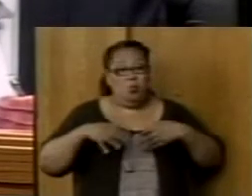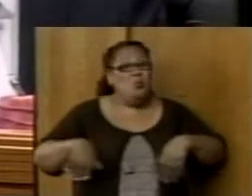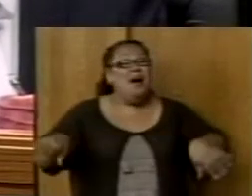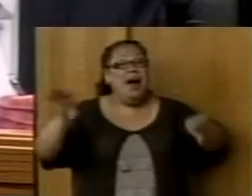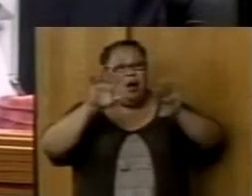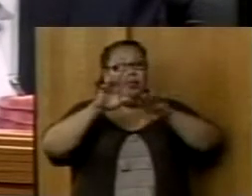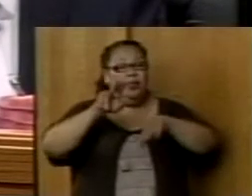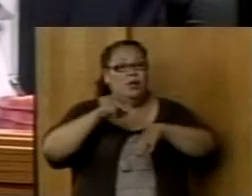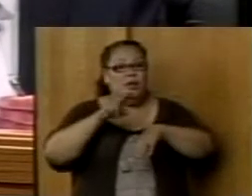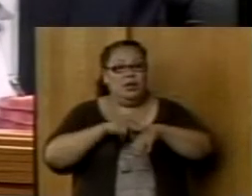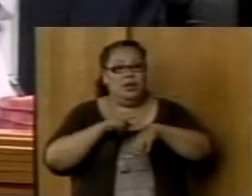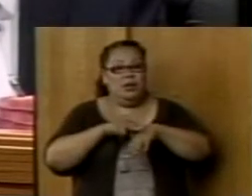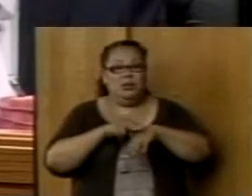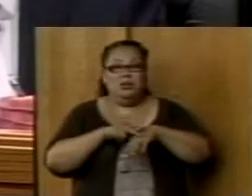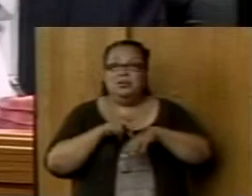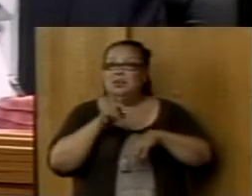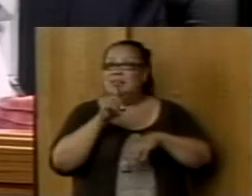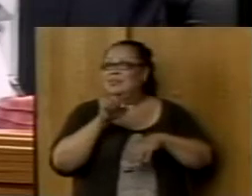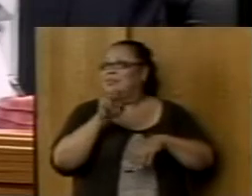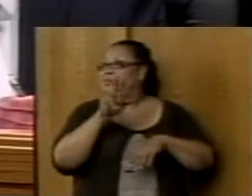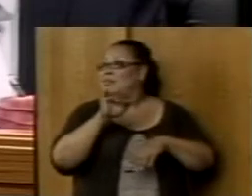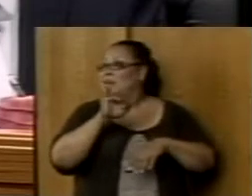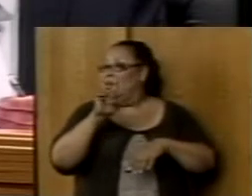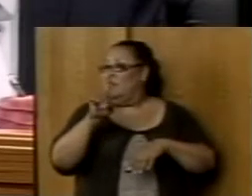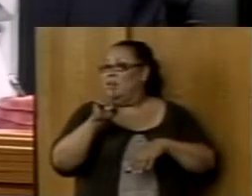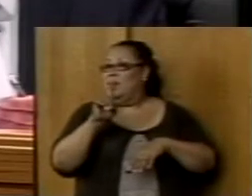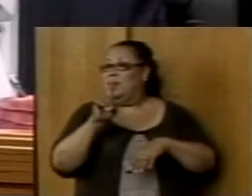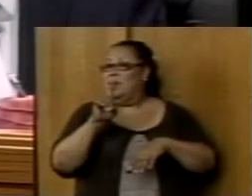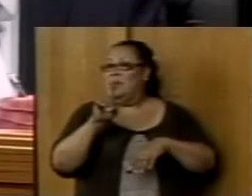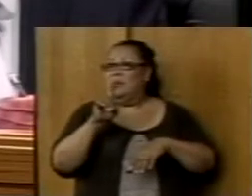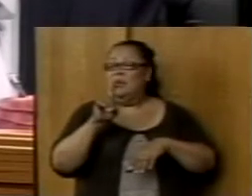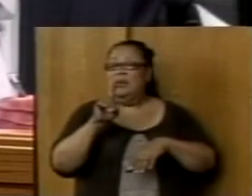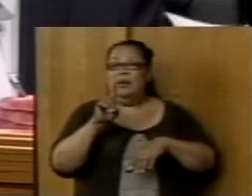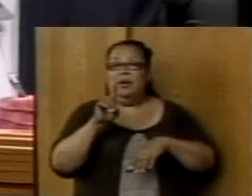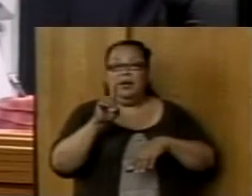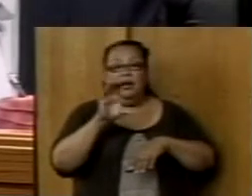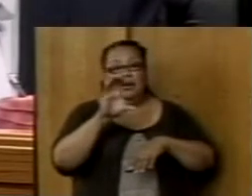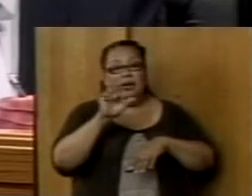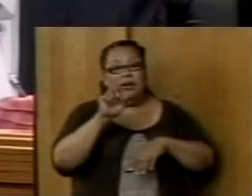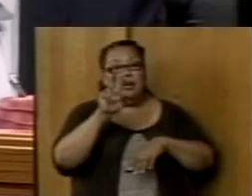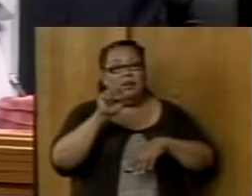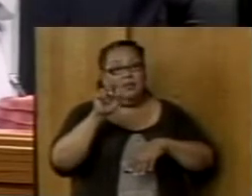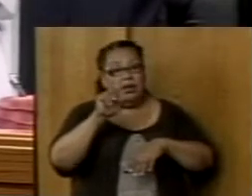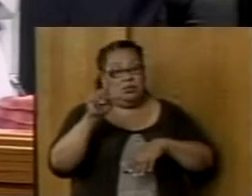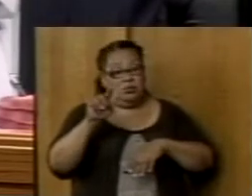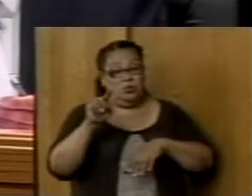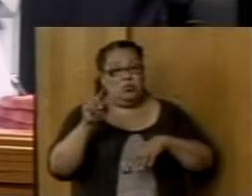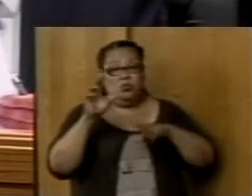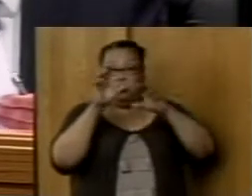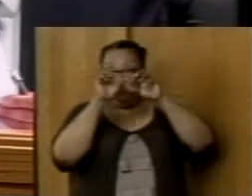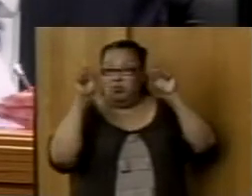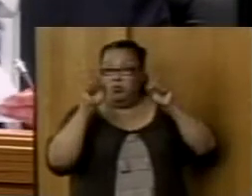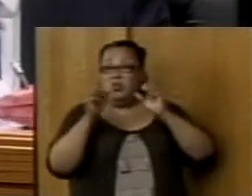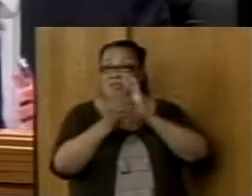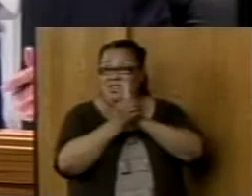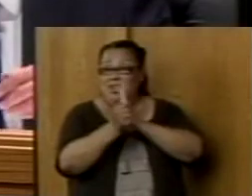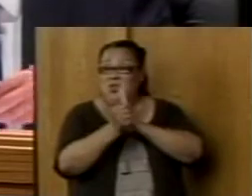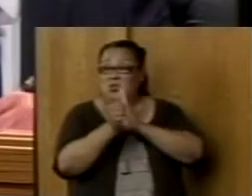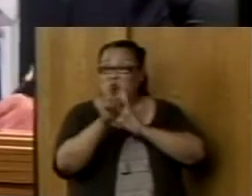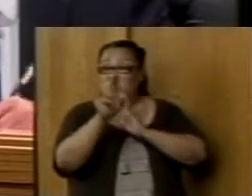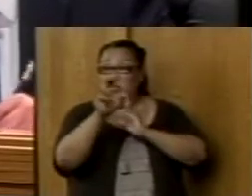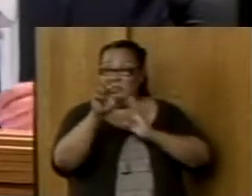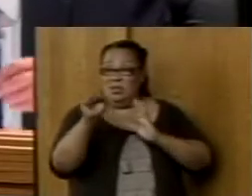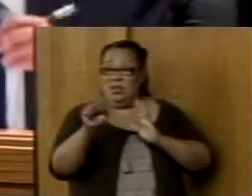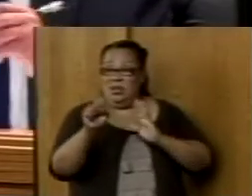nation. Sergio Cavazos, President for the National Skills USA, and Elisa Urban, Region Vice President. This was a board member request. Dr.